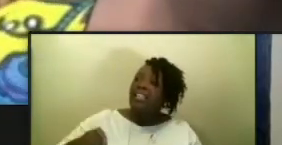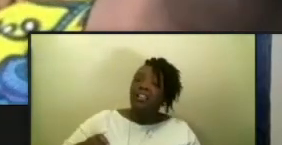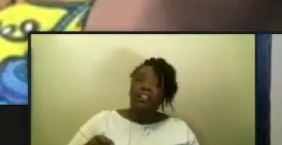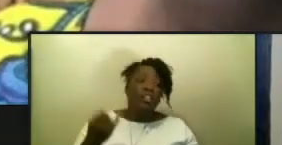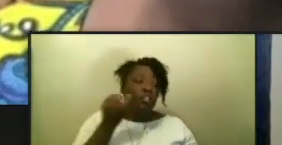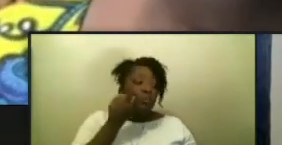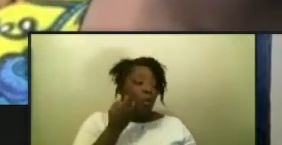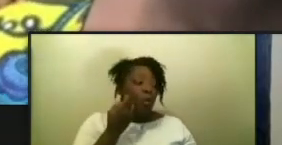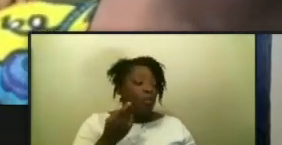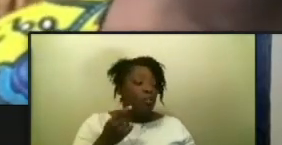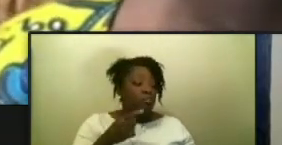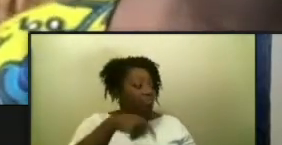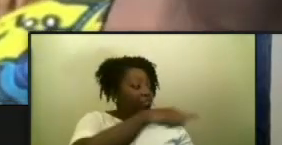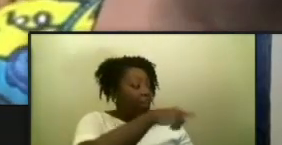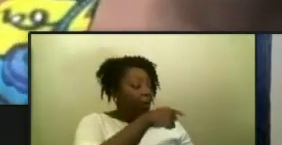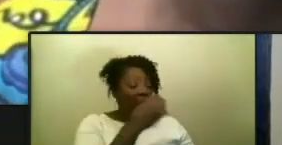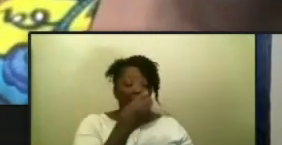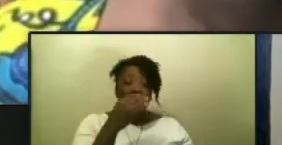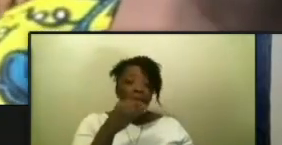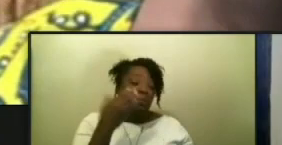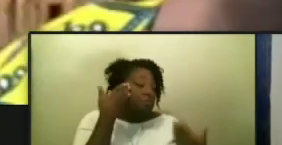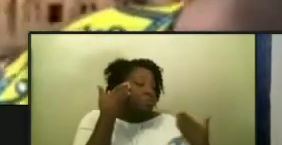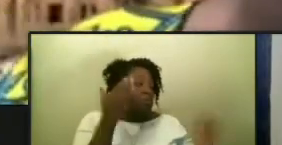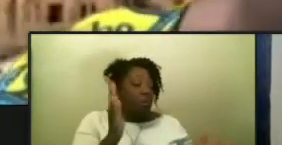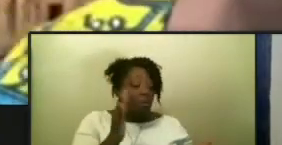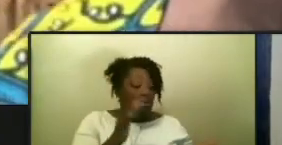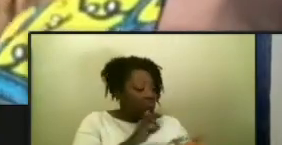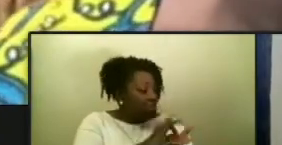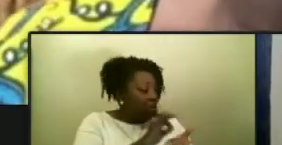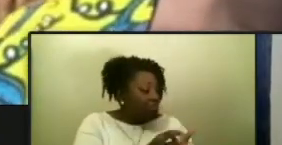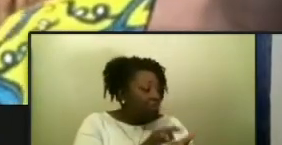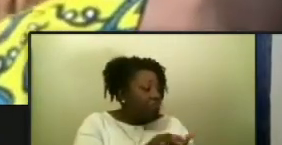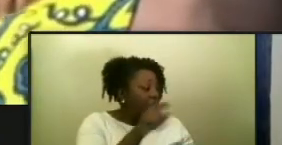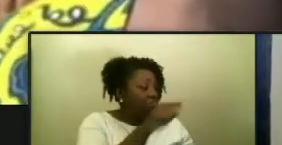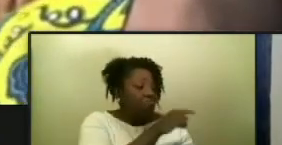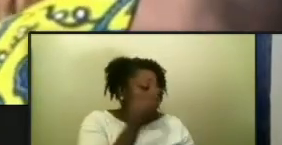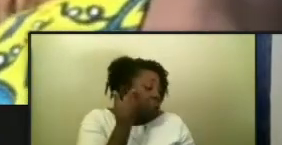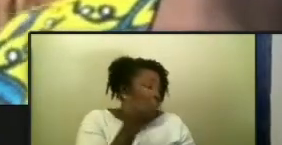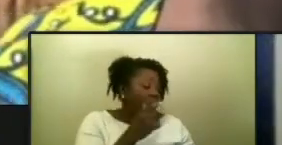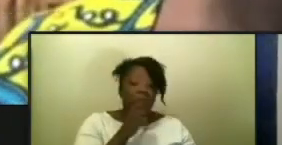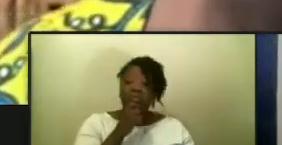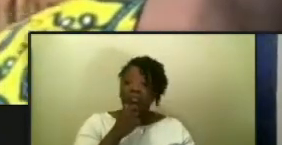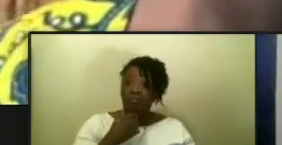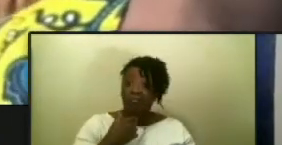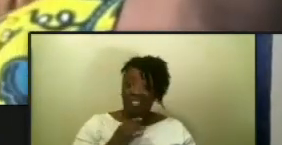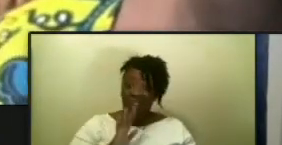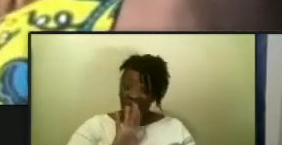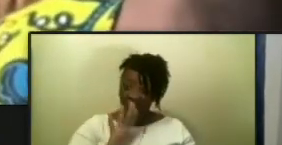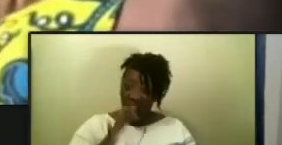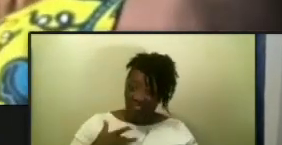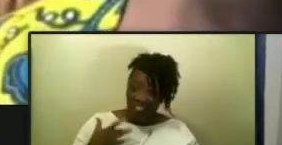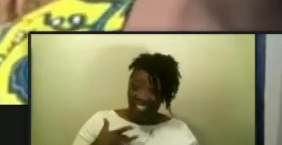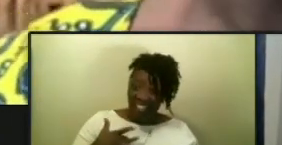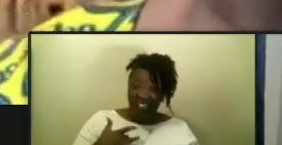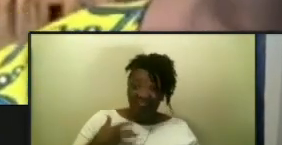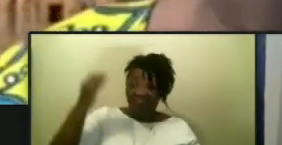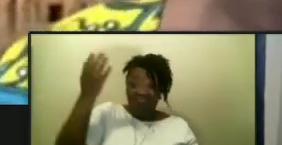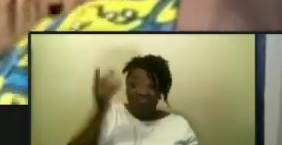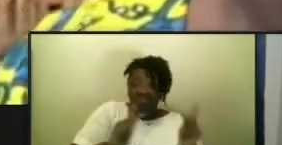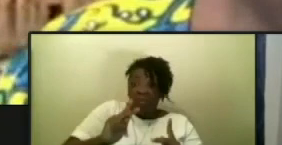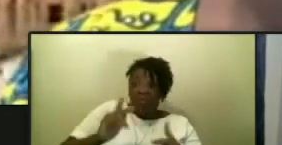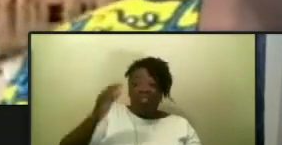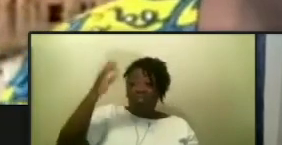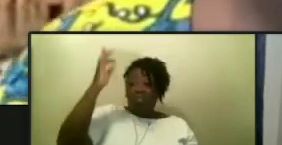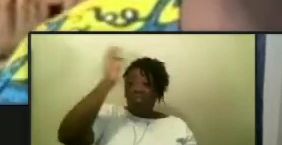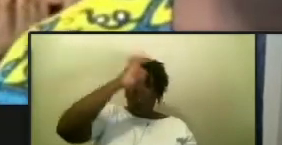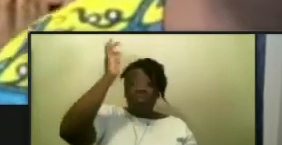exist because on the count day we don't show up, then our voice doesn't reach nobody. Our needs are not addressed. Then, you know,